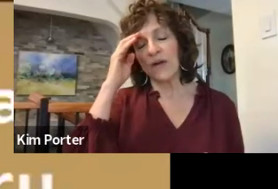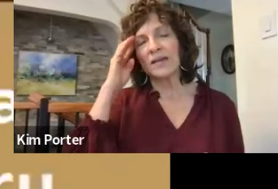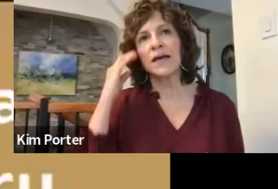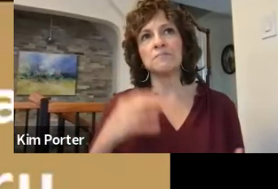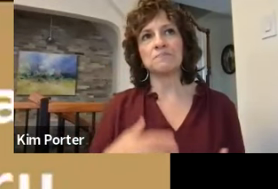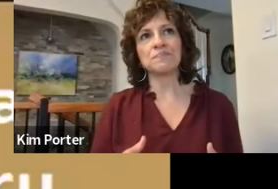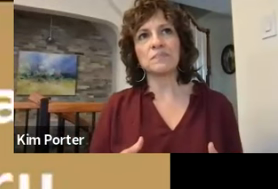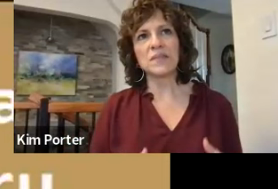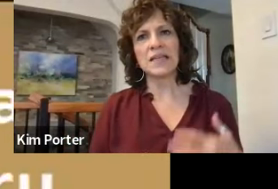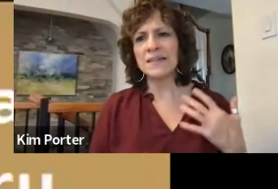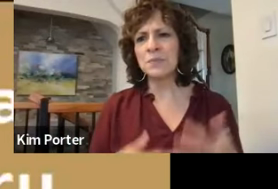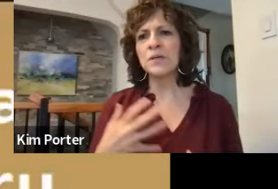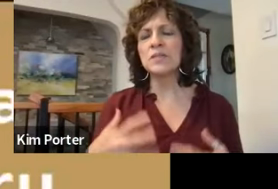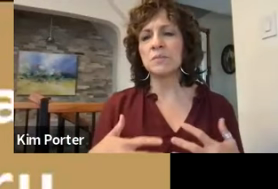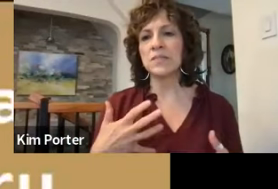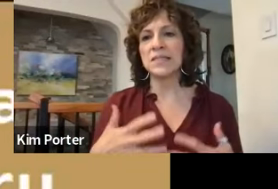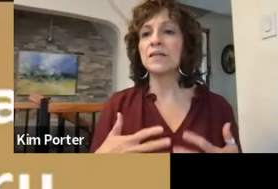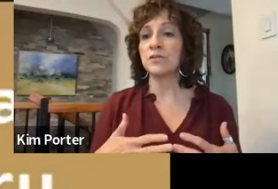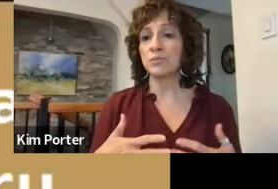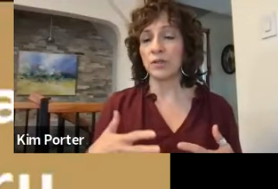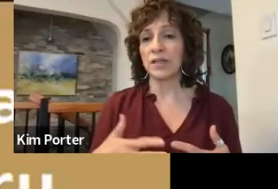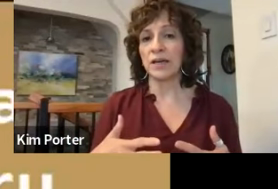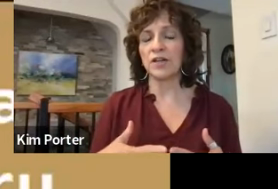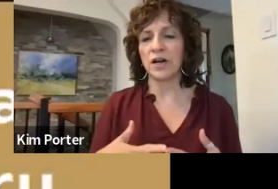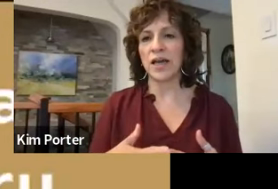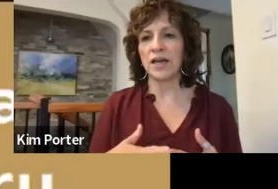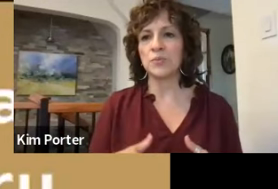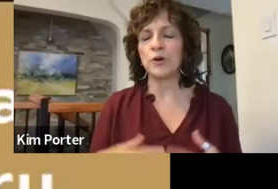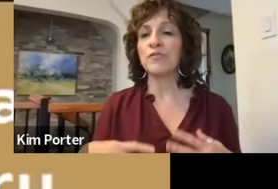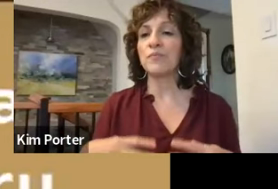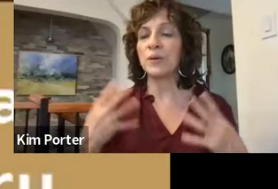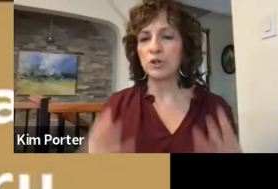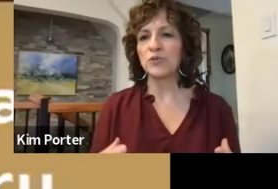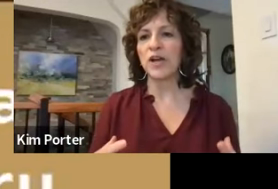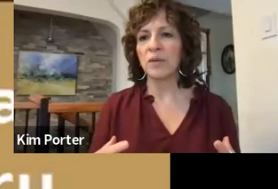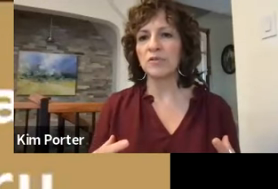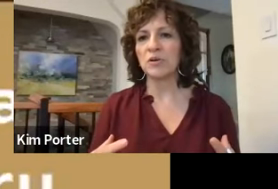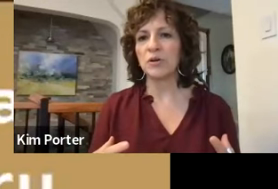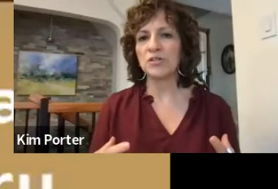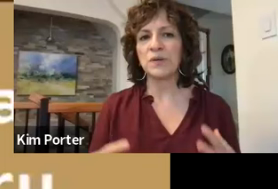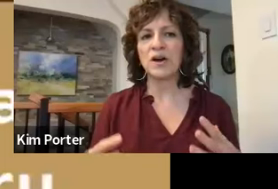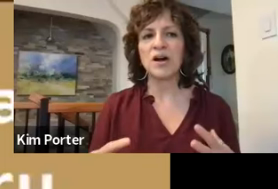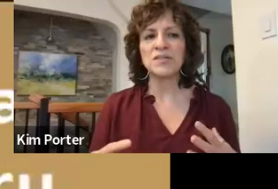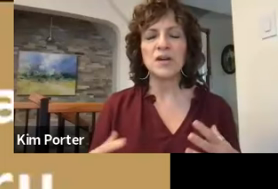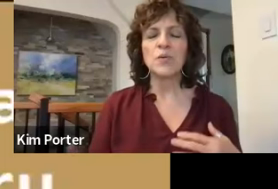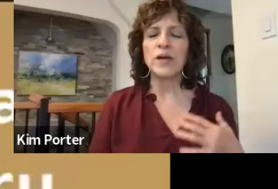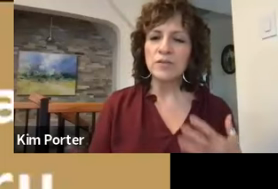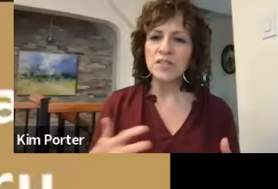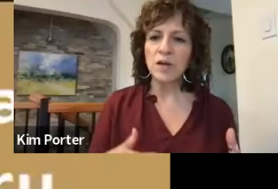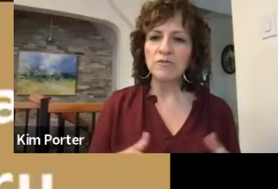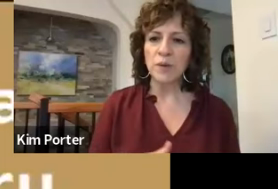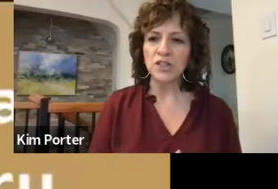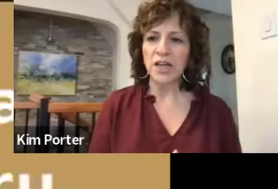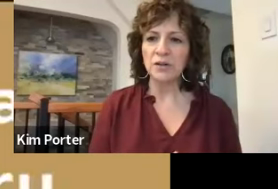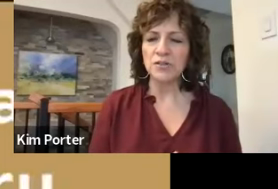about the fact that let's build some skills really at a young age with emotional vocabulary words, because we hear